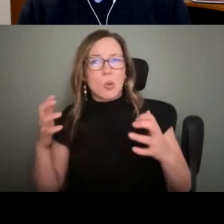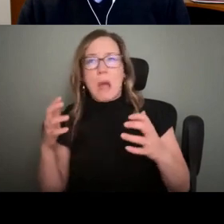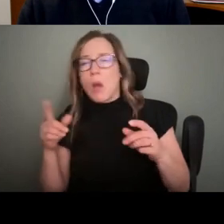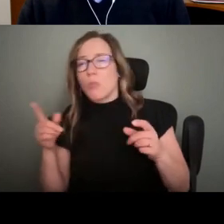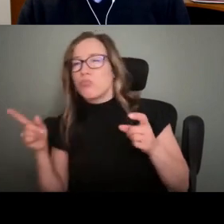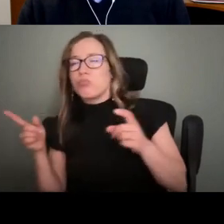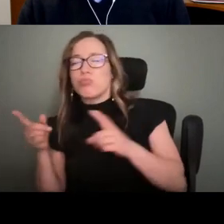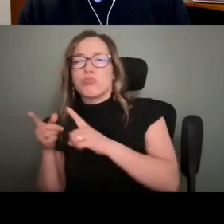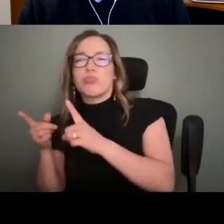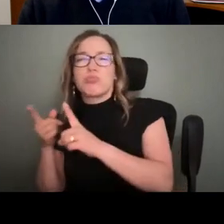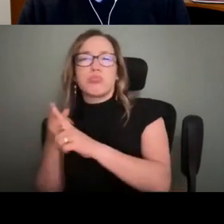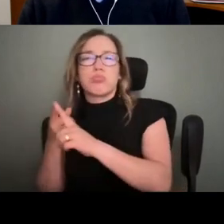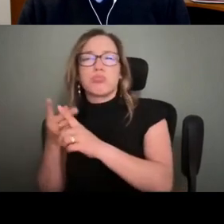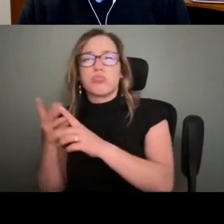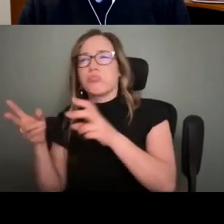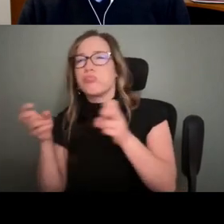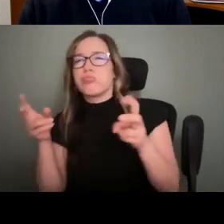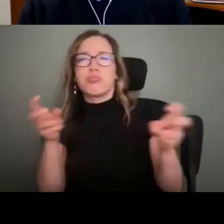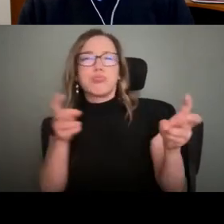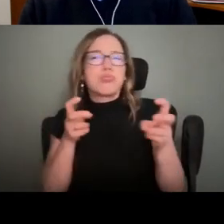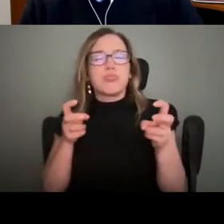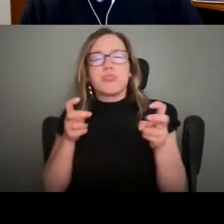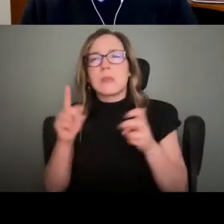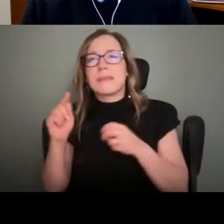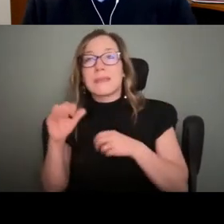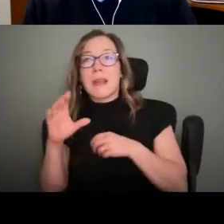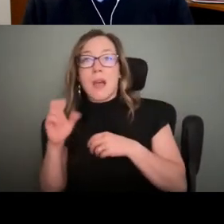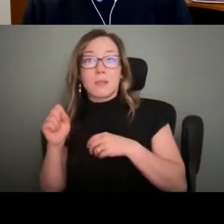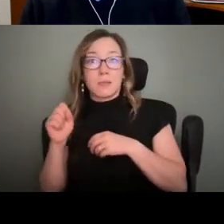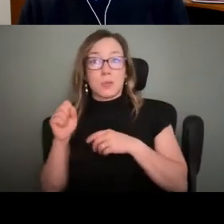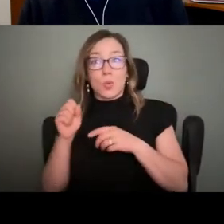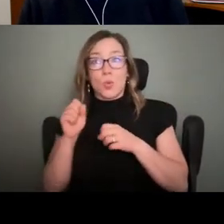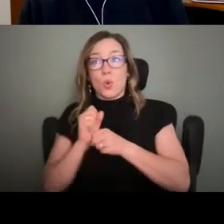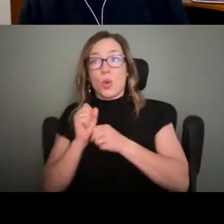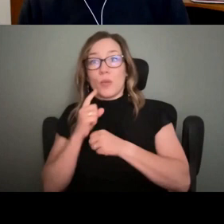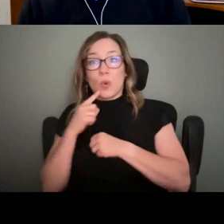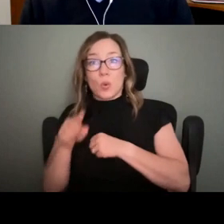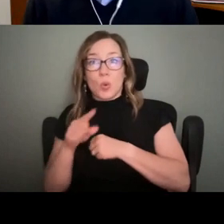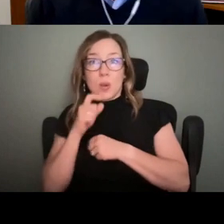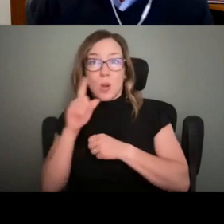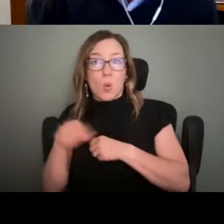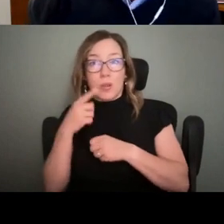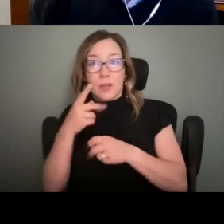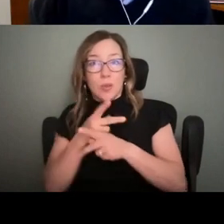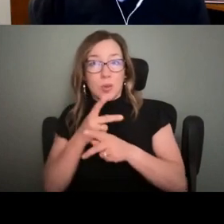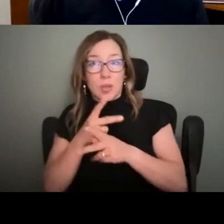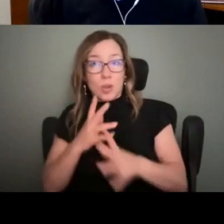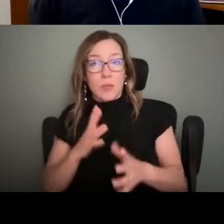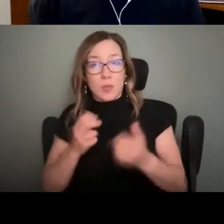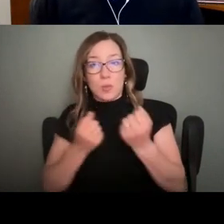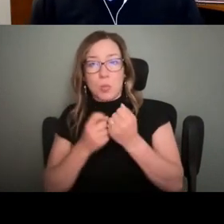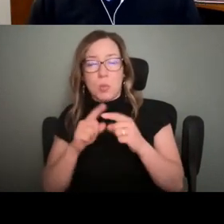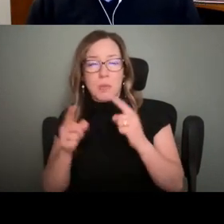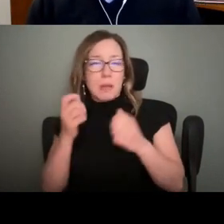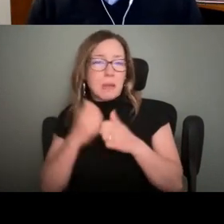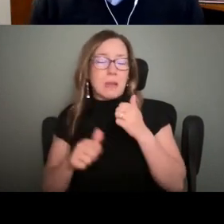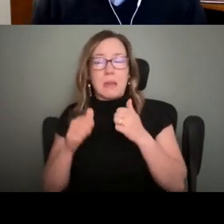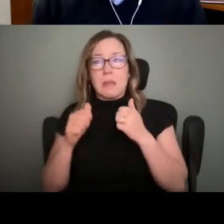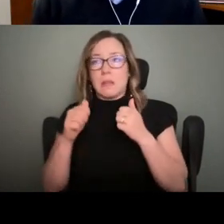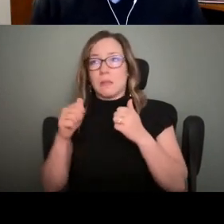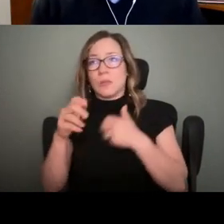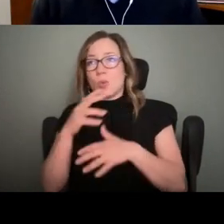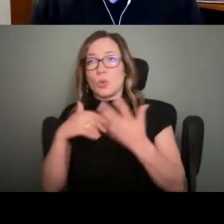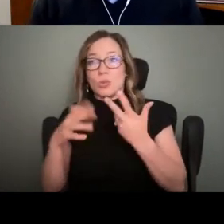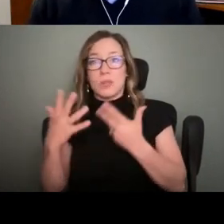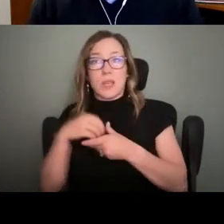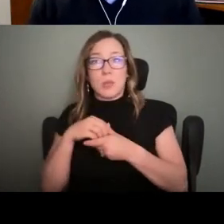recruitment tactics that have worked for you, and not just for a caregiver support program, but for any of your social engagement programs. Folks want to take a second